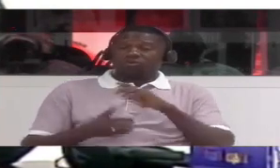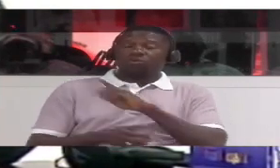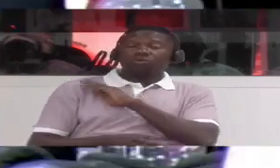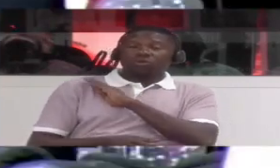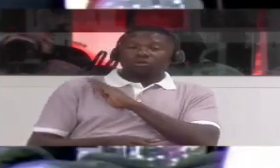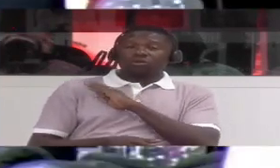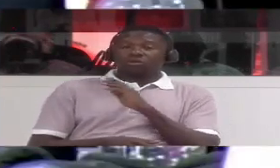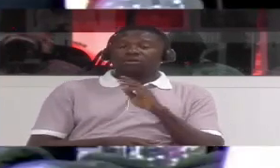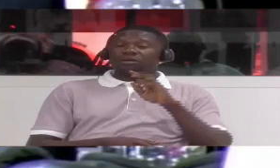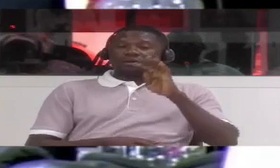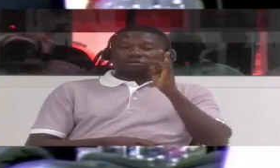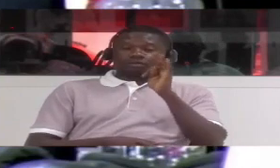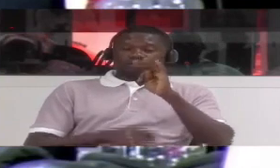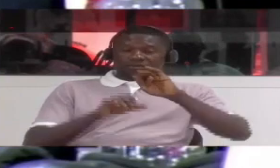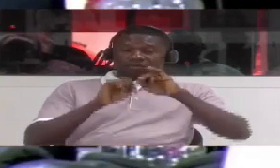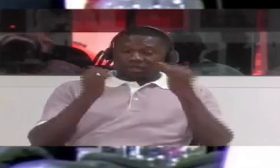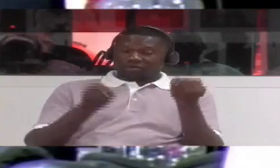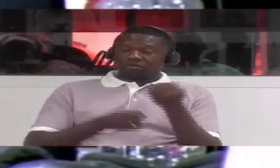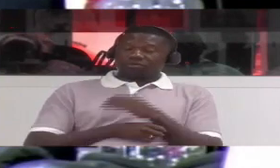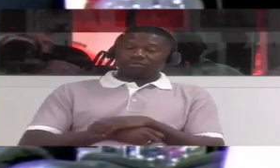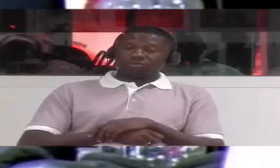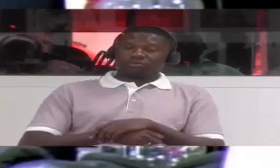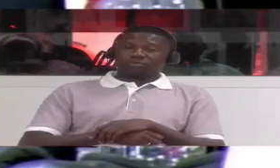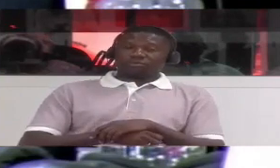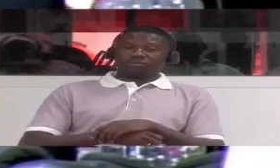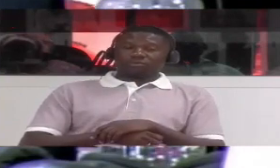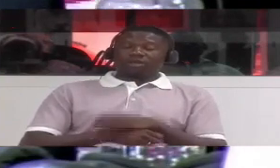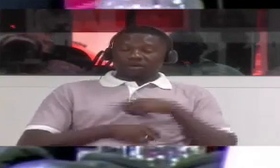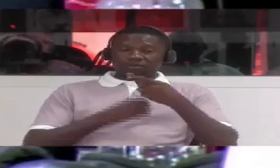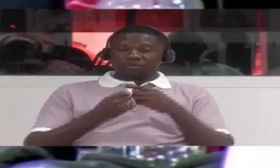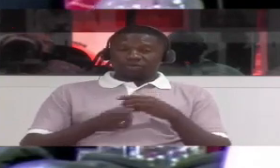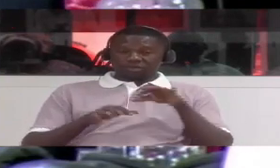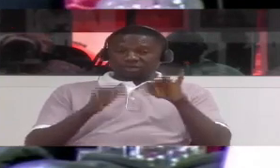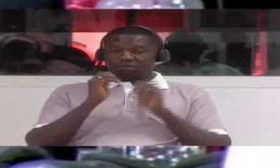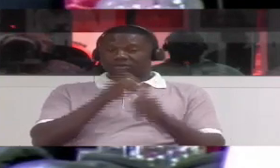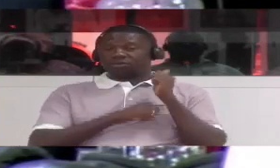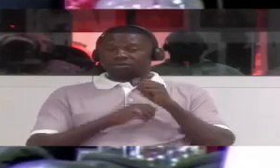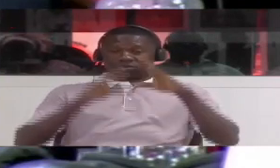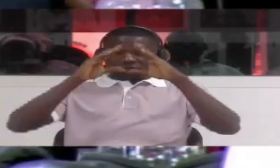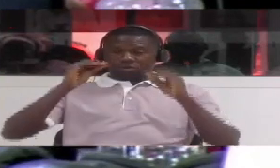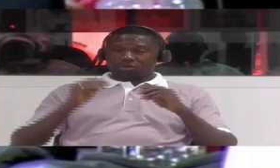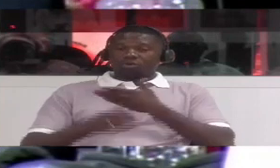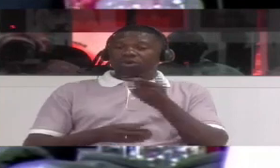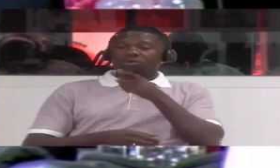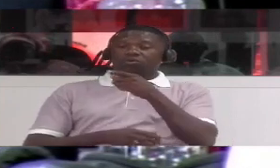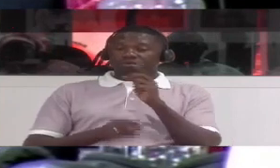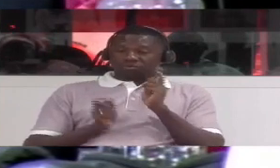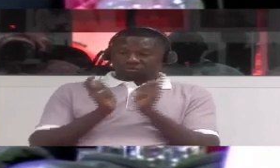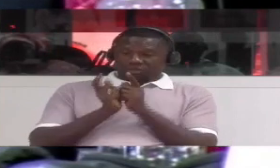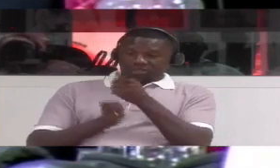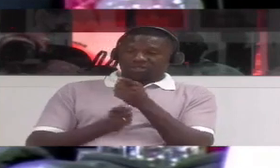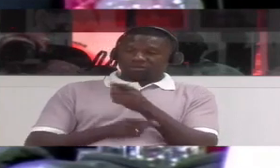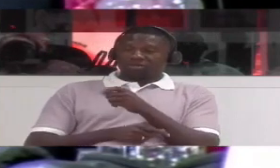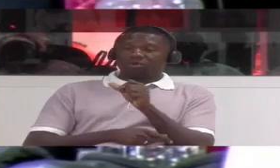So after this occurred, you were taken back to the room where you found these other journalists who had been missing